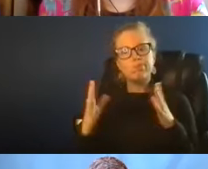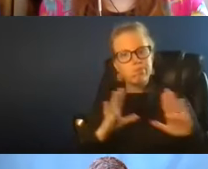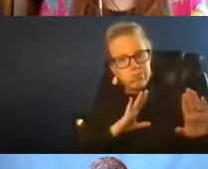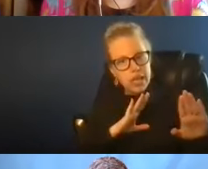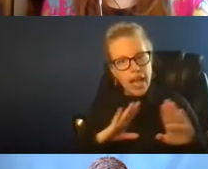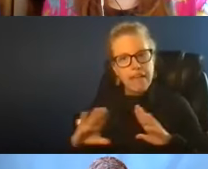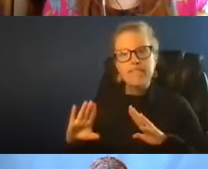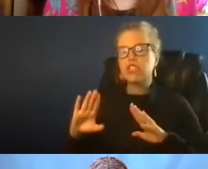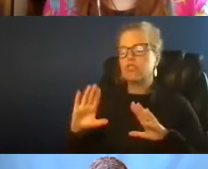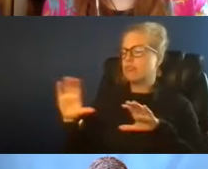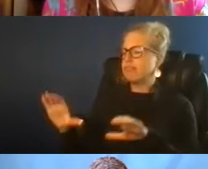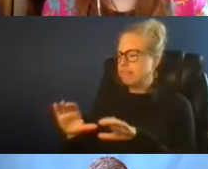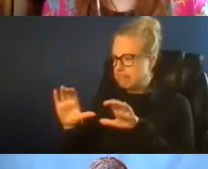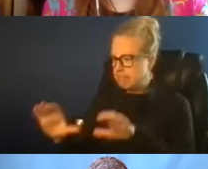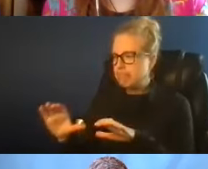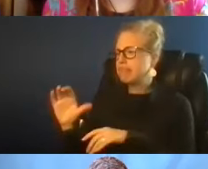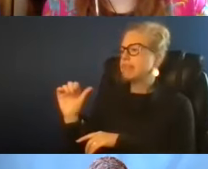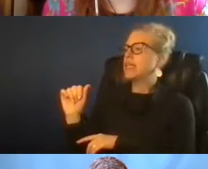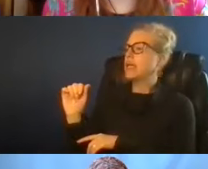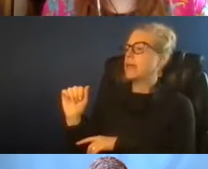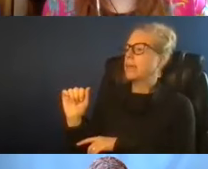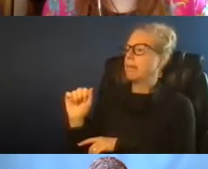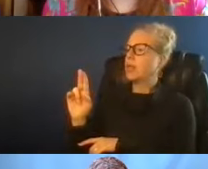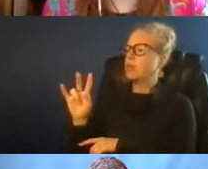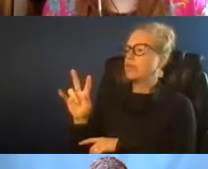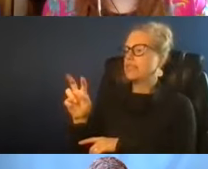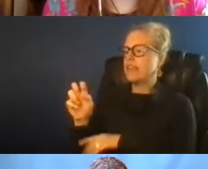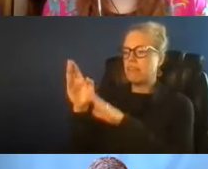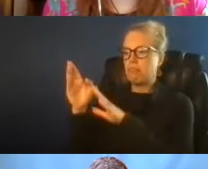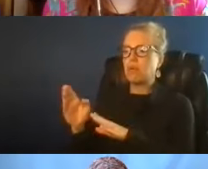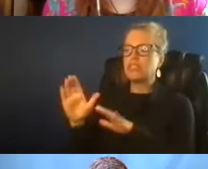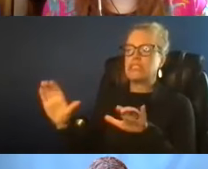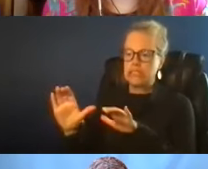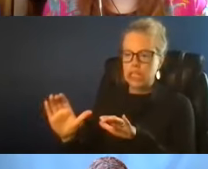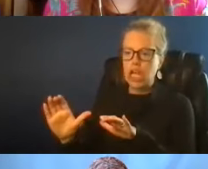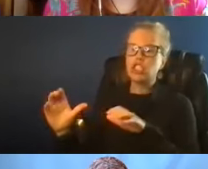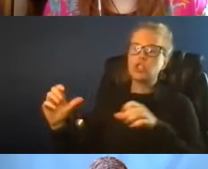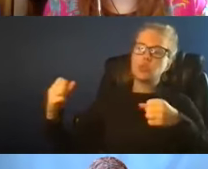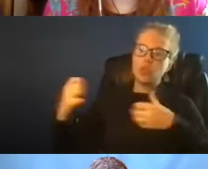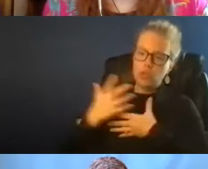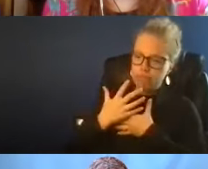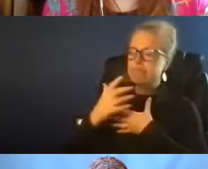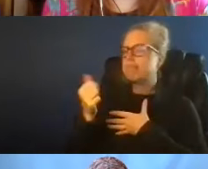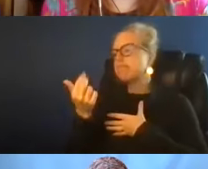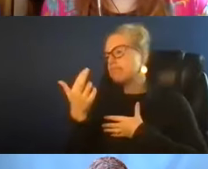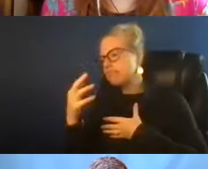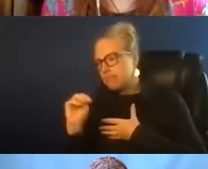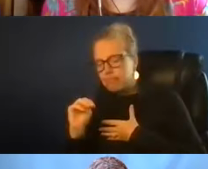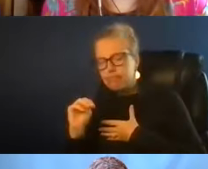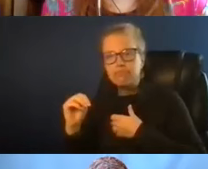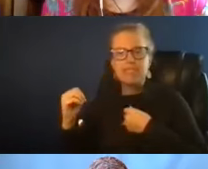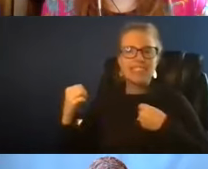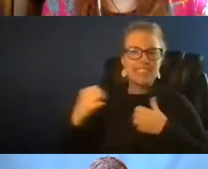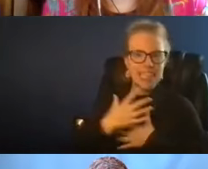actions that the abusive person has taken to harm or scare or control you?